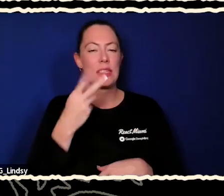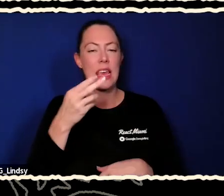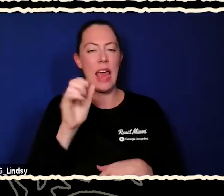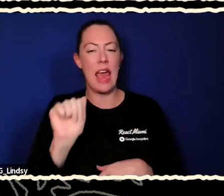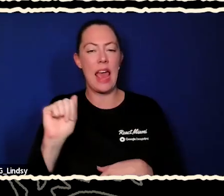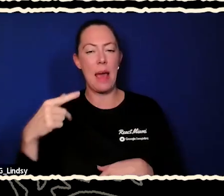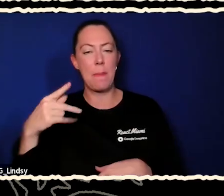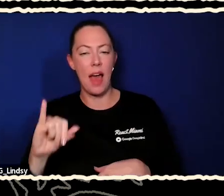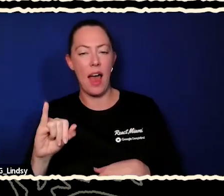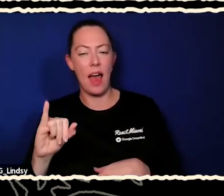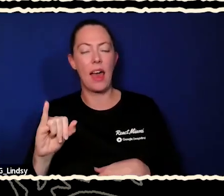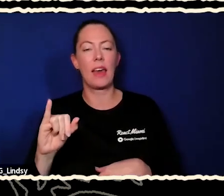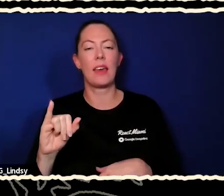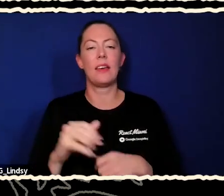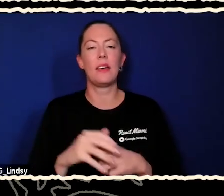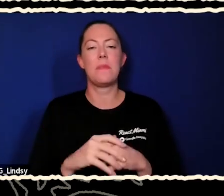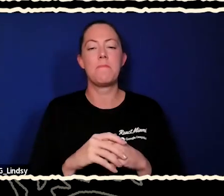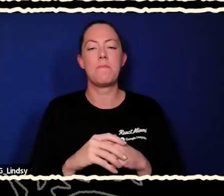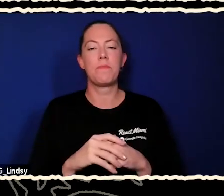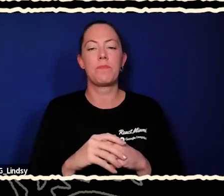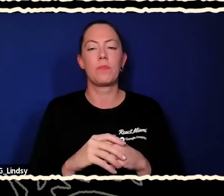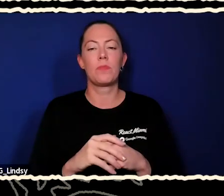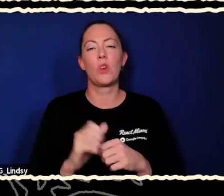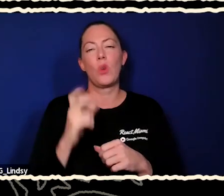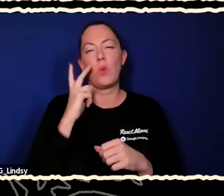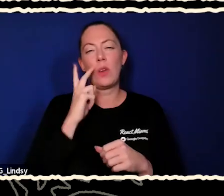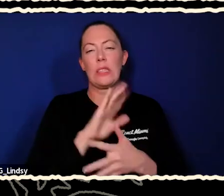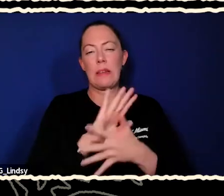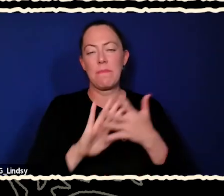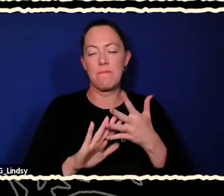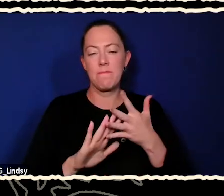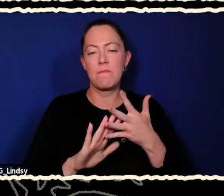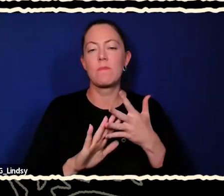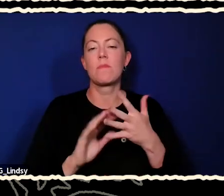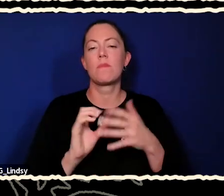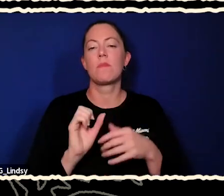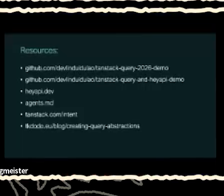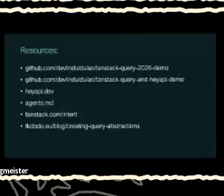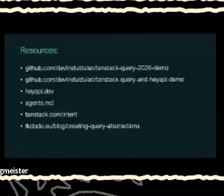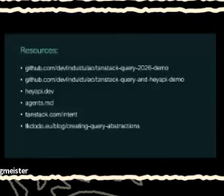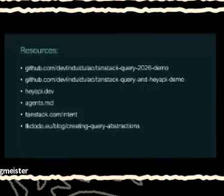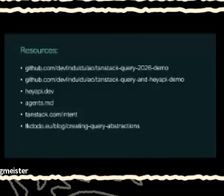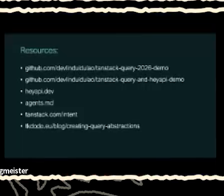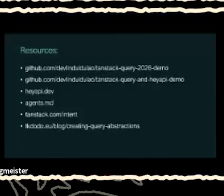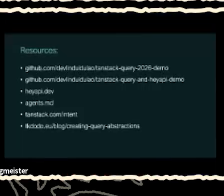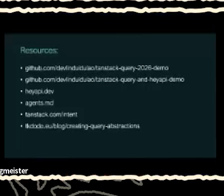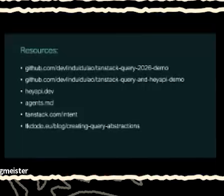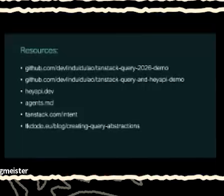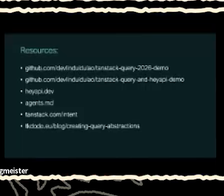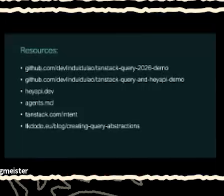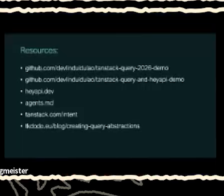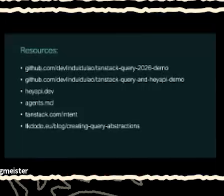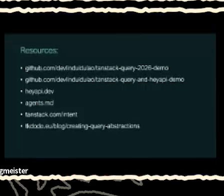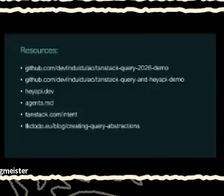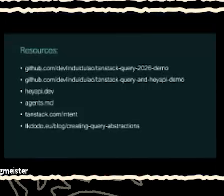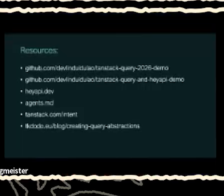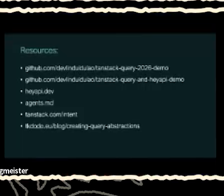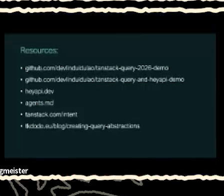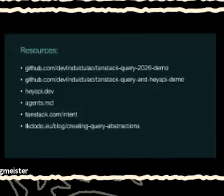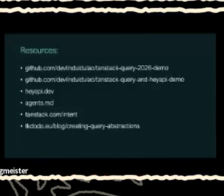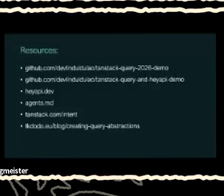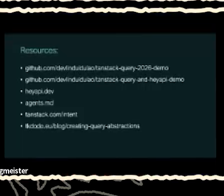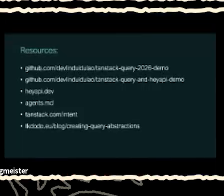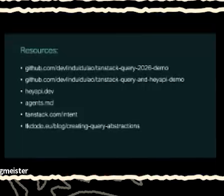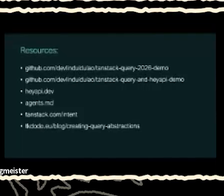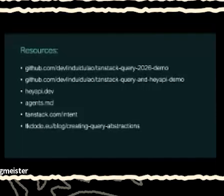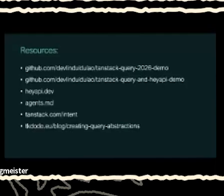docs, agents.md for the docs, TanStack.com intent. Take a look at that, and some best practice in how to